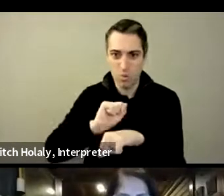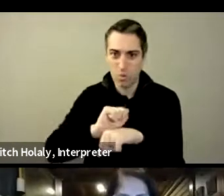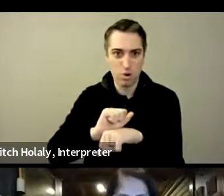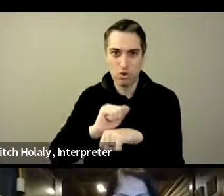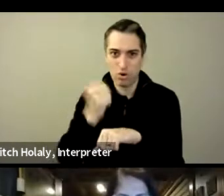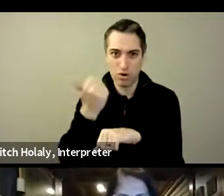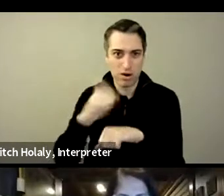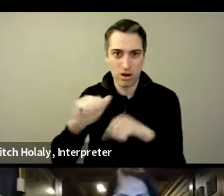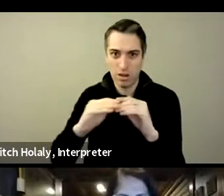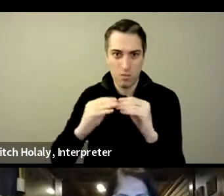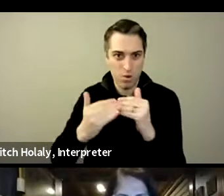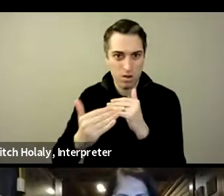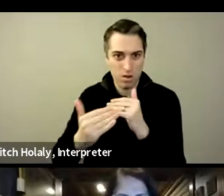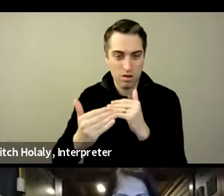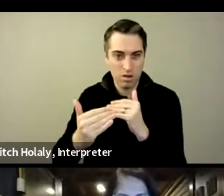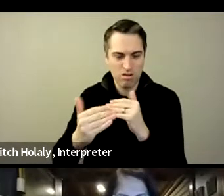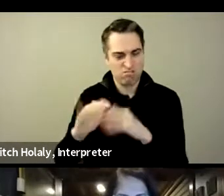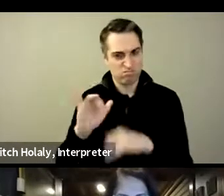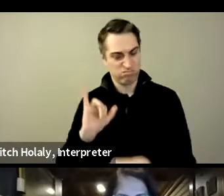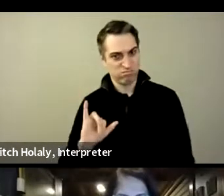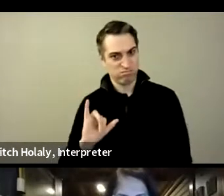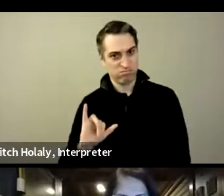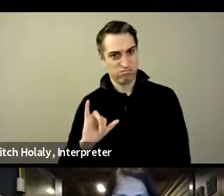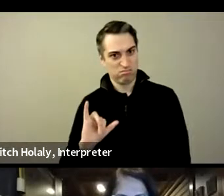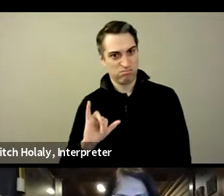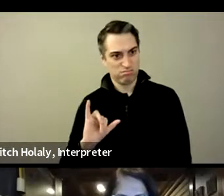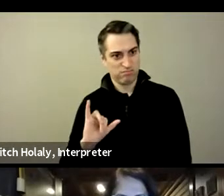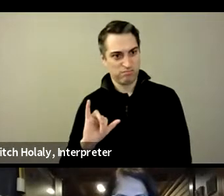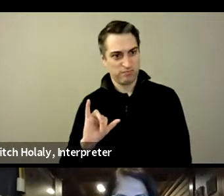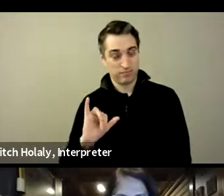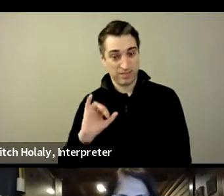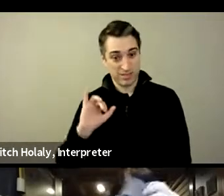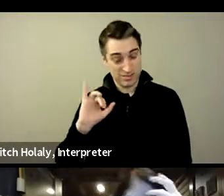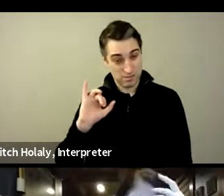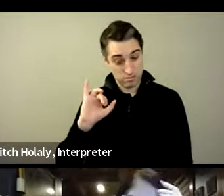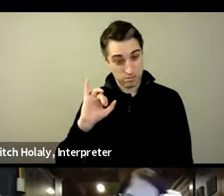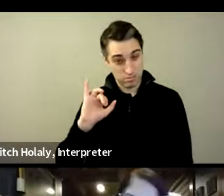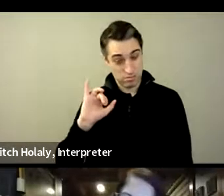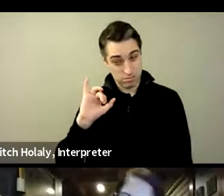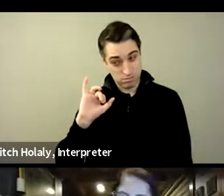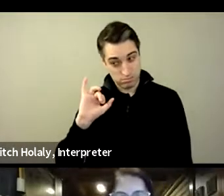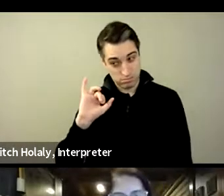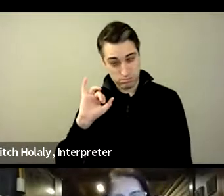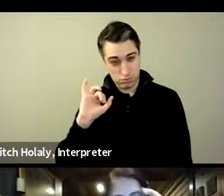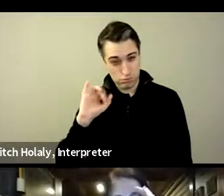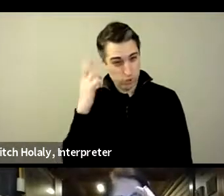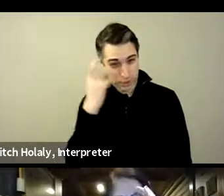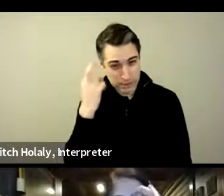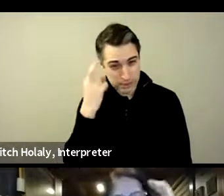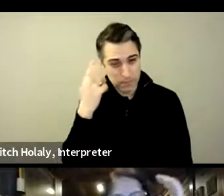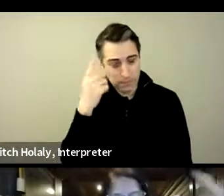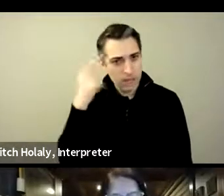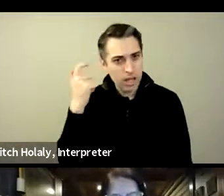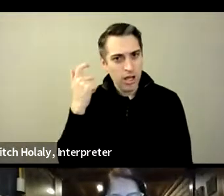I'm curious, is that so because those areas where they